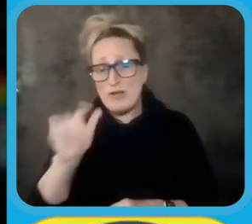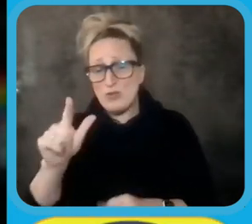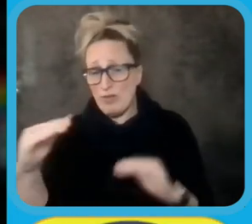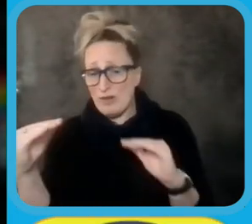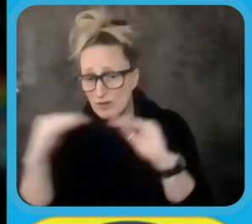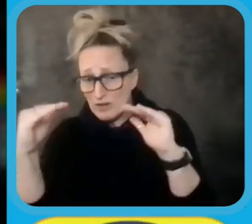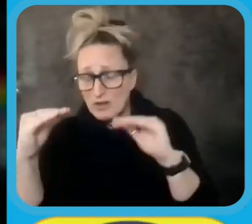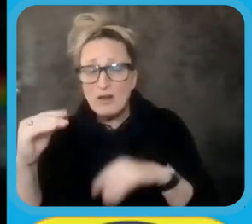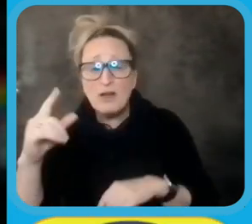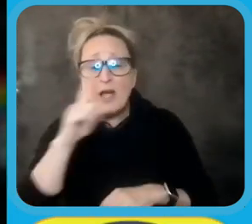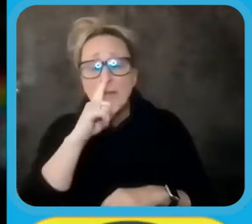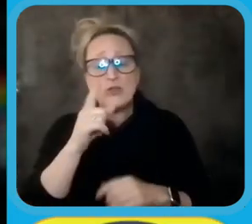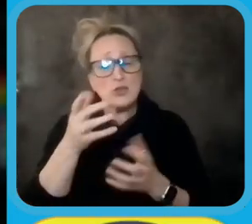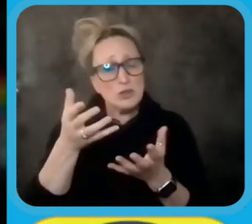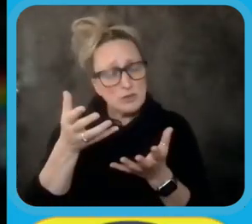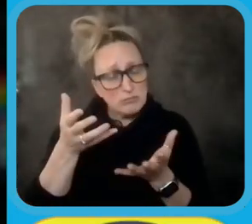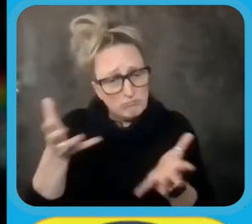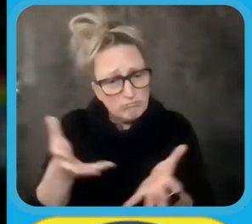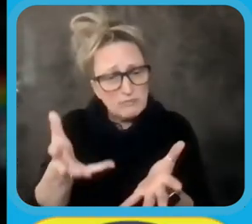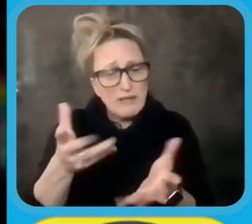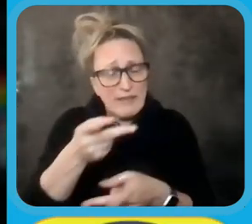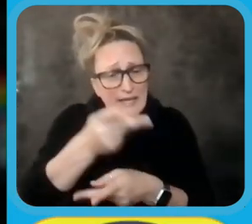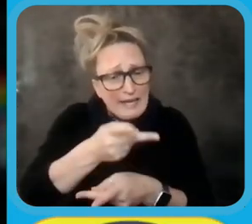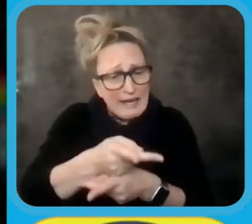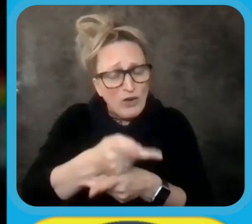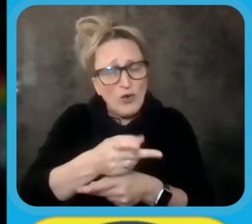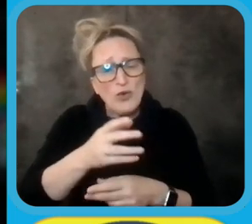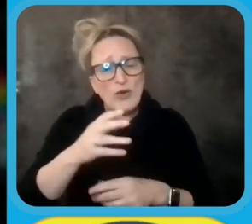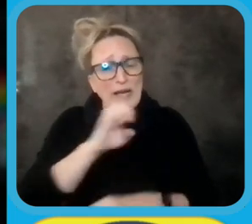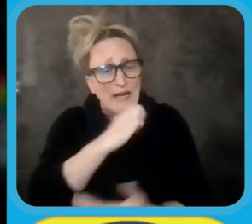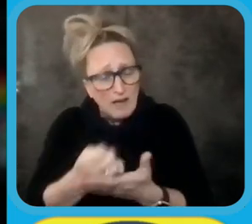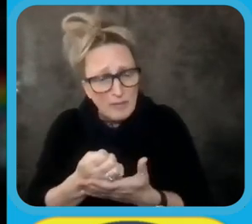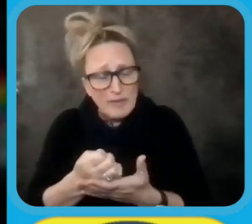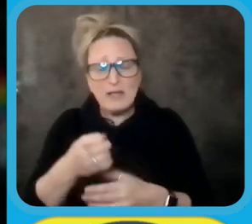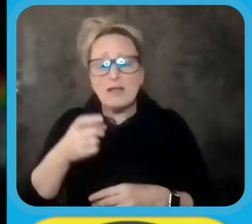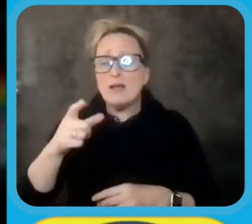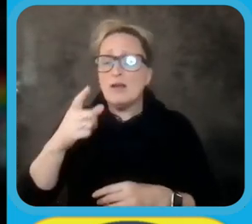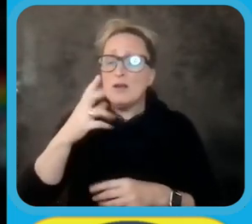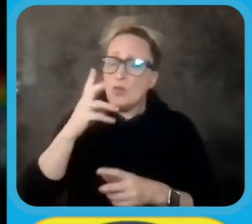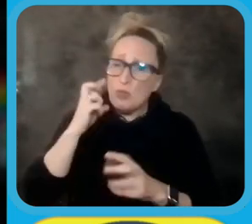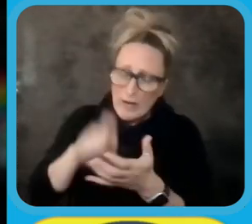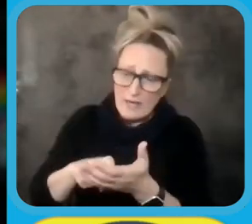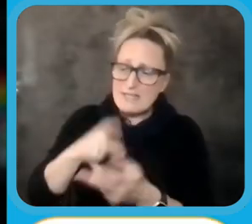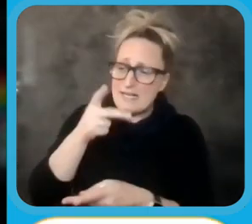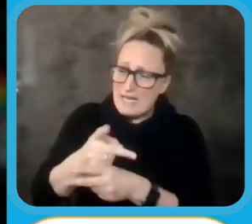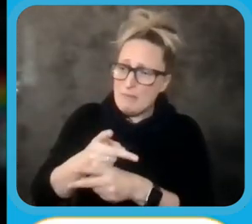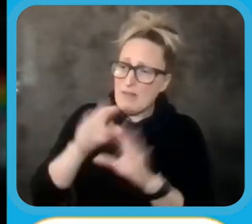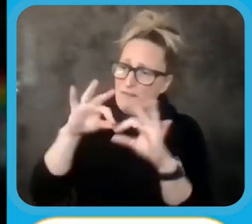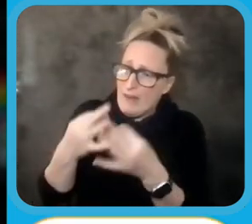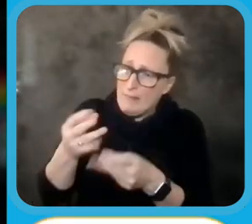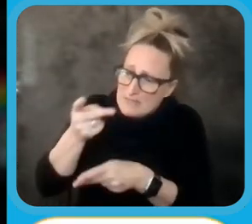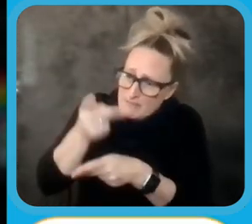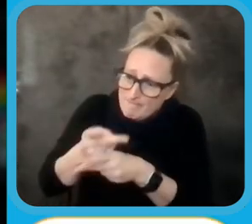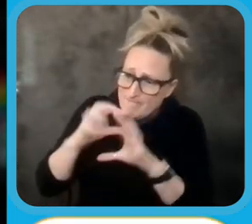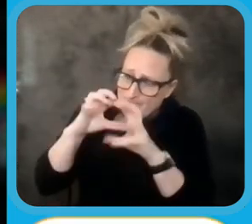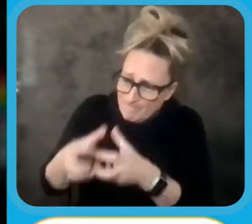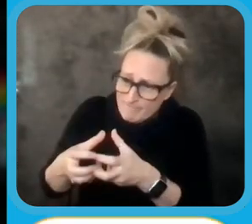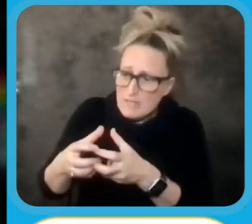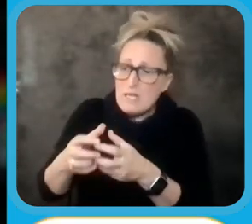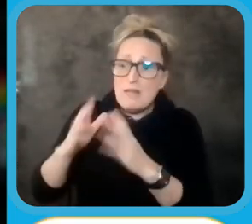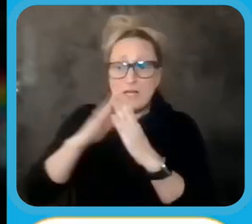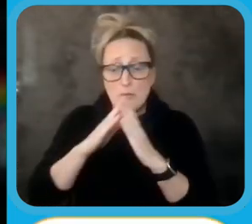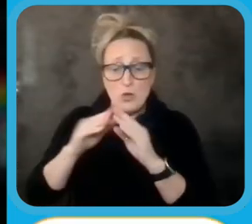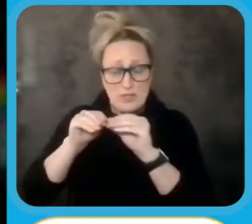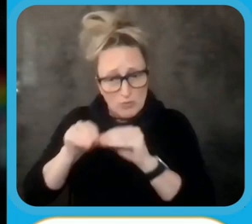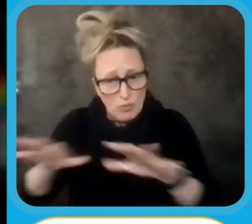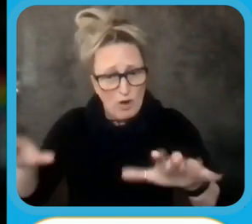to reinvigorate the care economy, recognizing the role it plays in keeping our families whole, our communities thriving, and